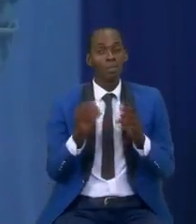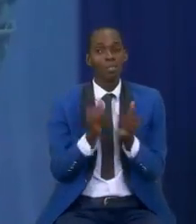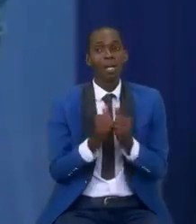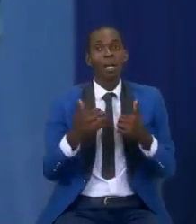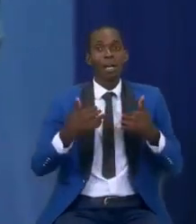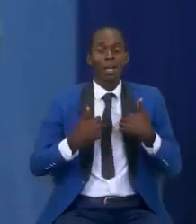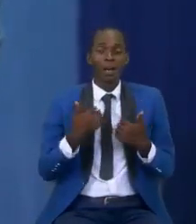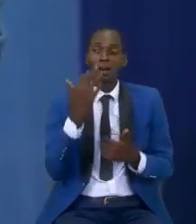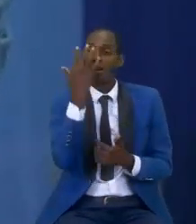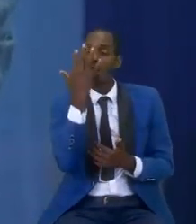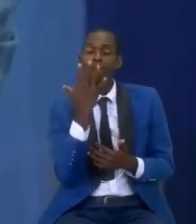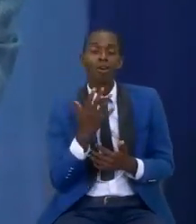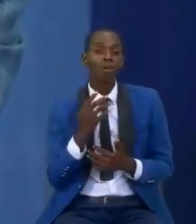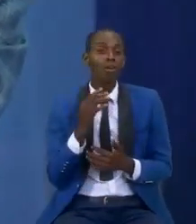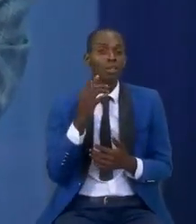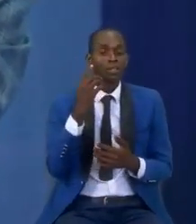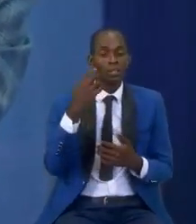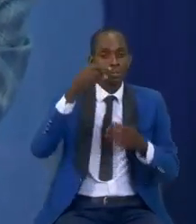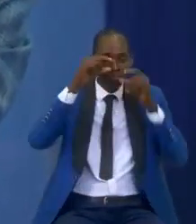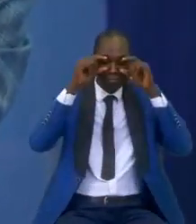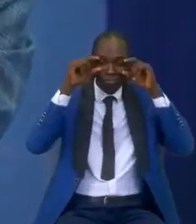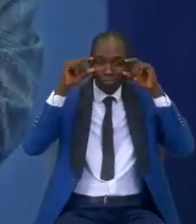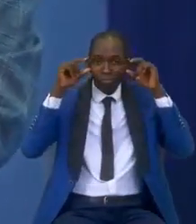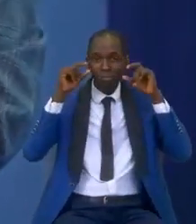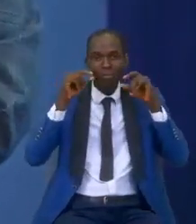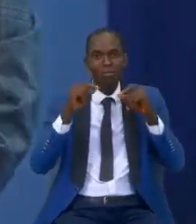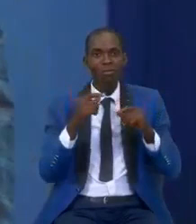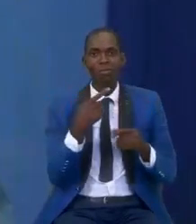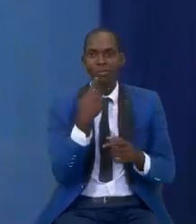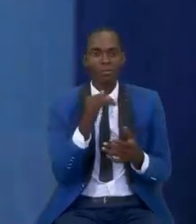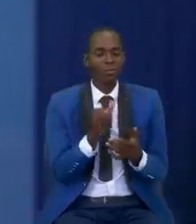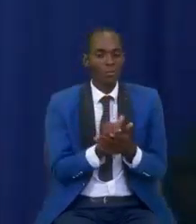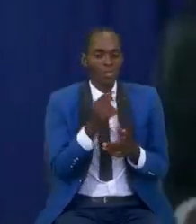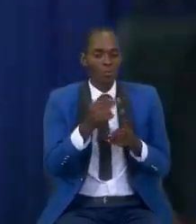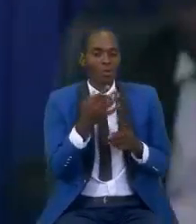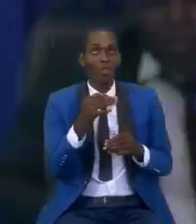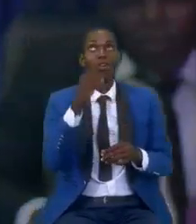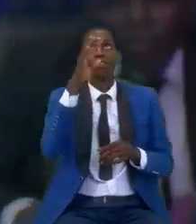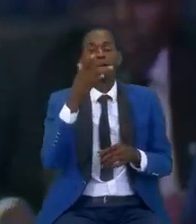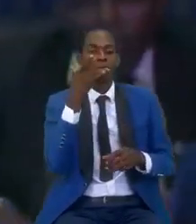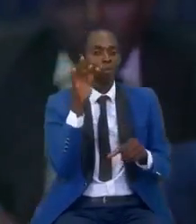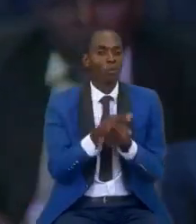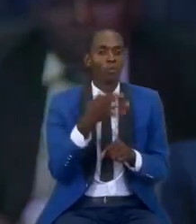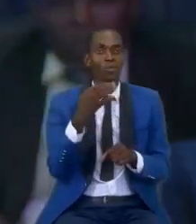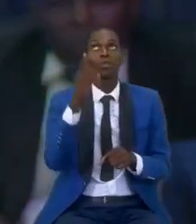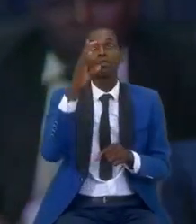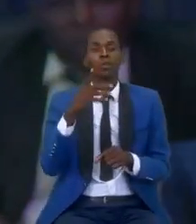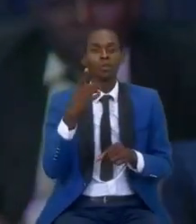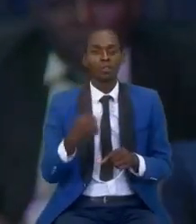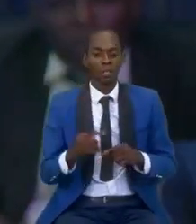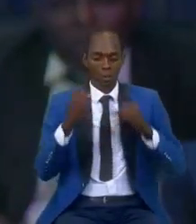of God, the promise of God, the power of God has passed away. They said when the